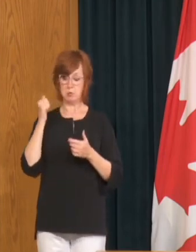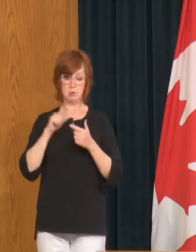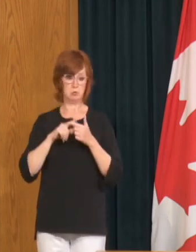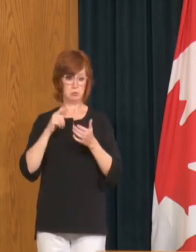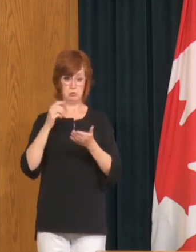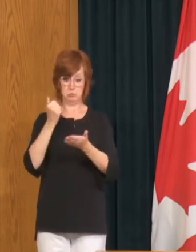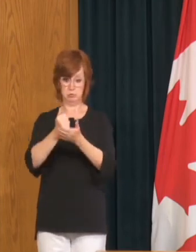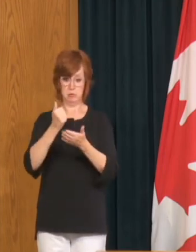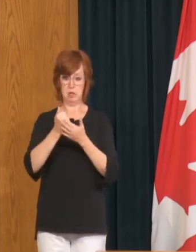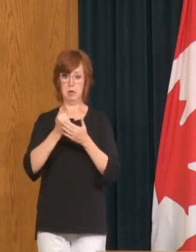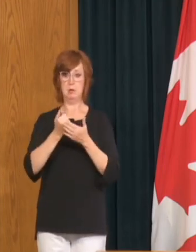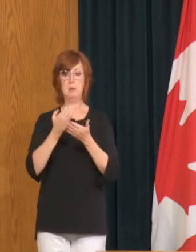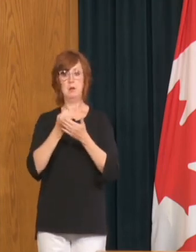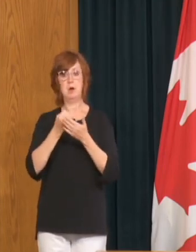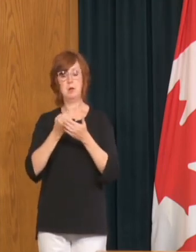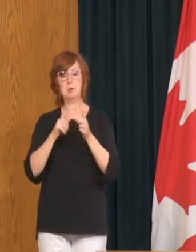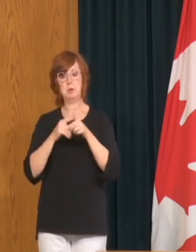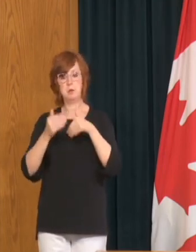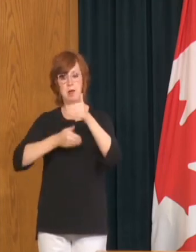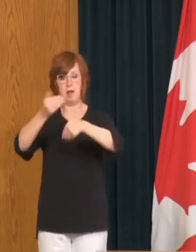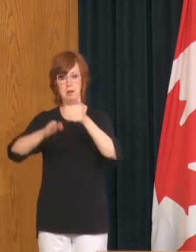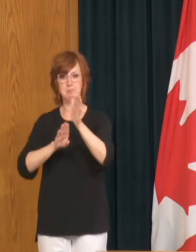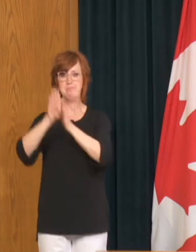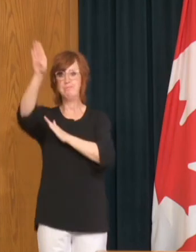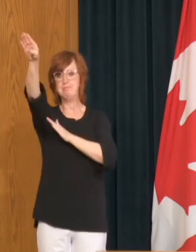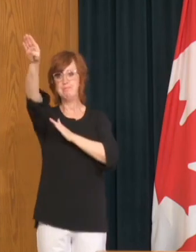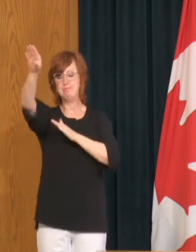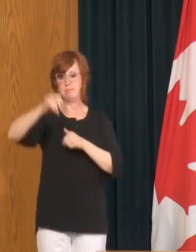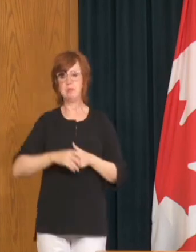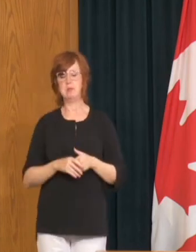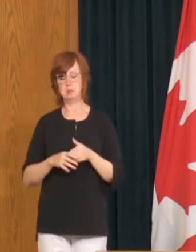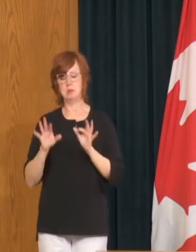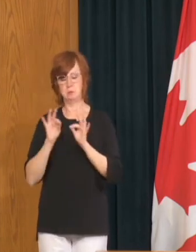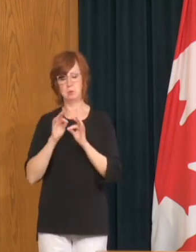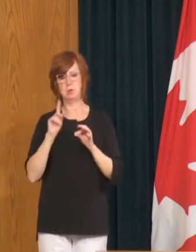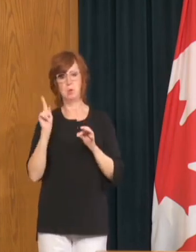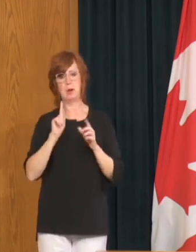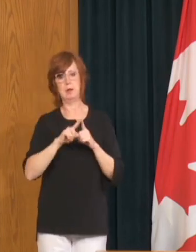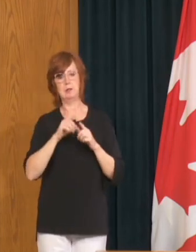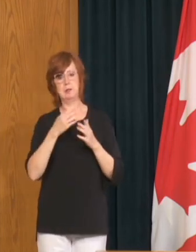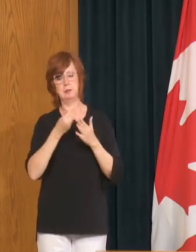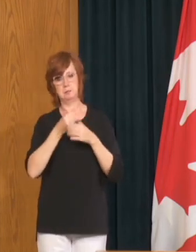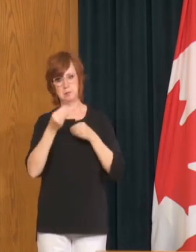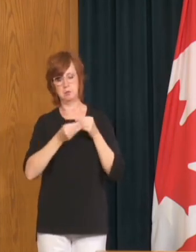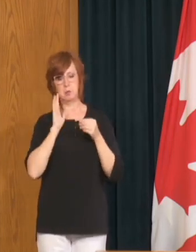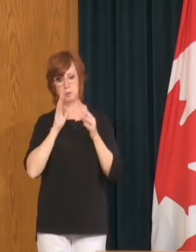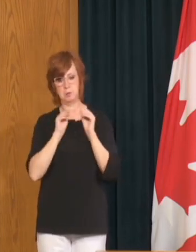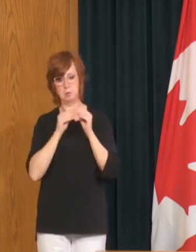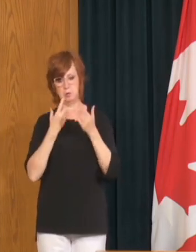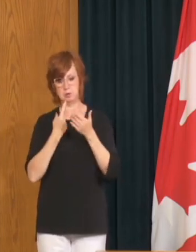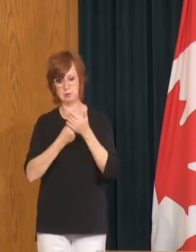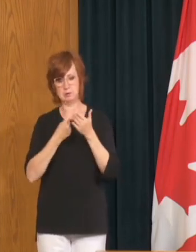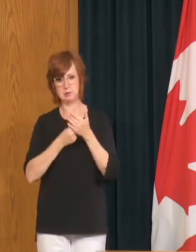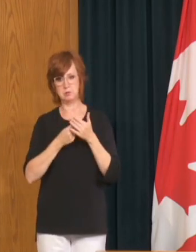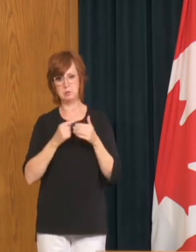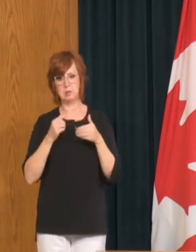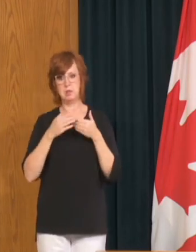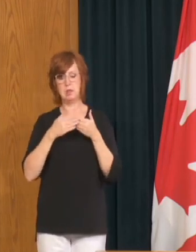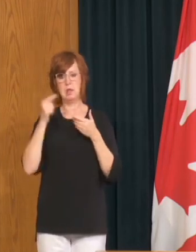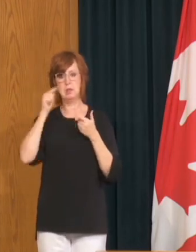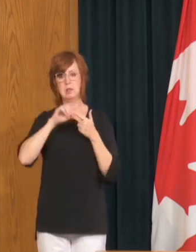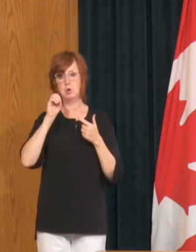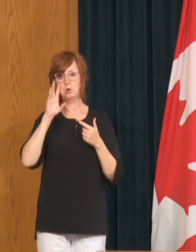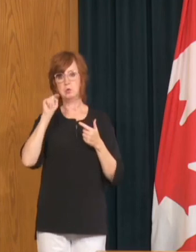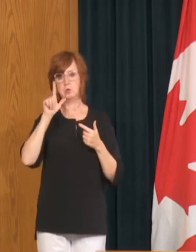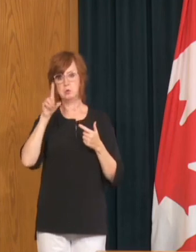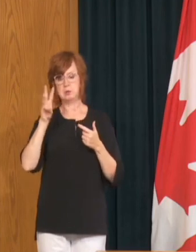budget is part of our answer to that question, and there will be much more discussion on that in the months ahead as we lead up to an October